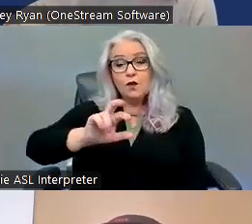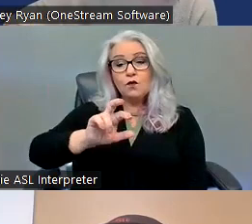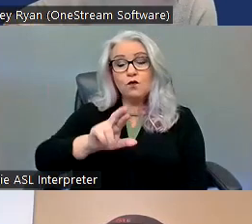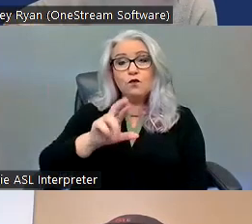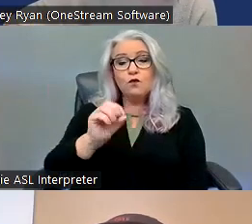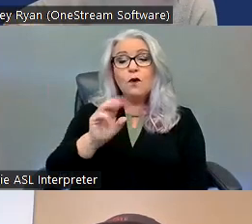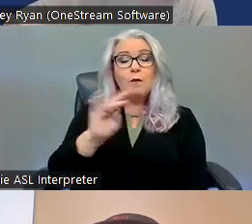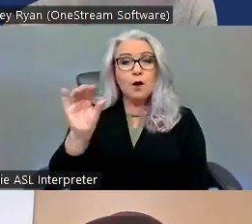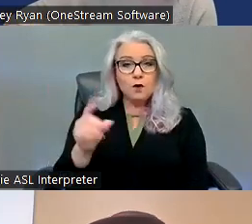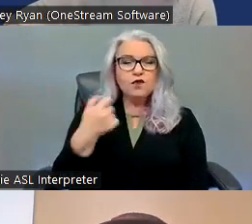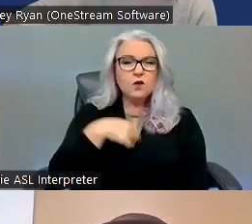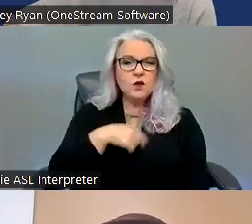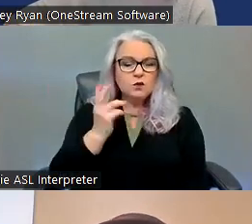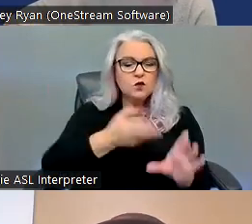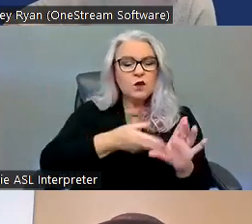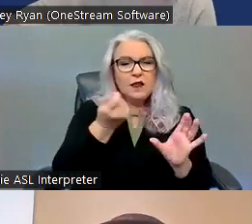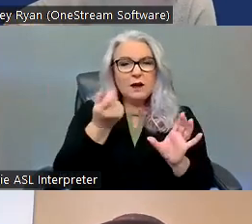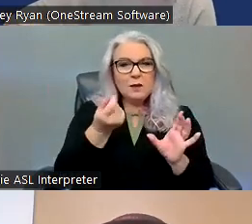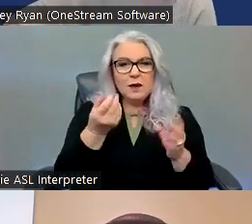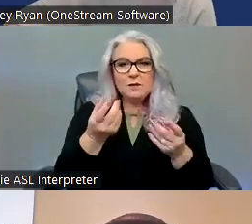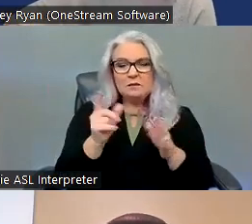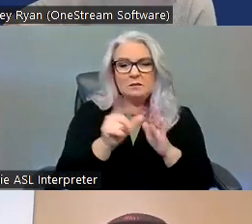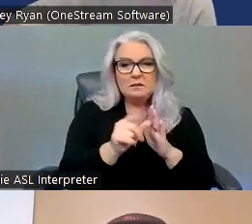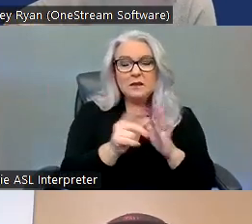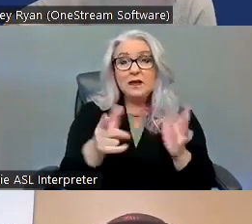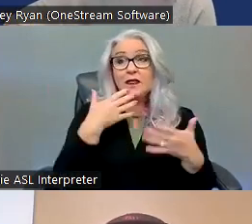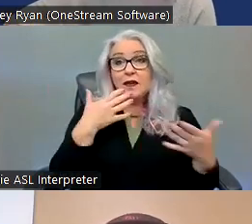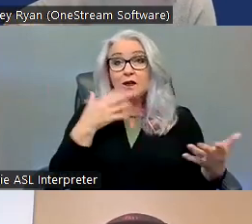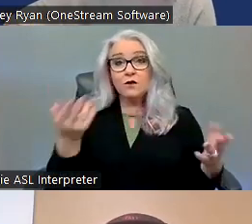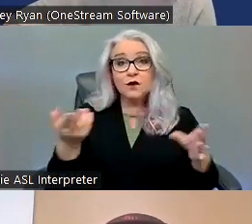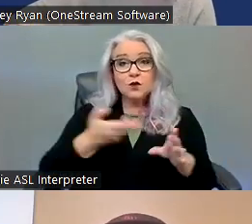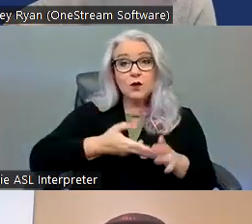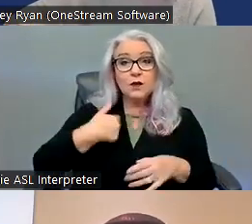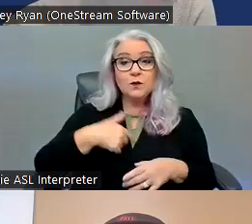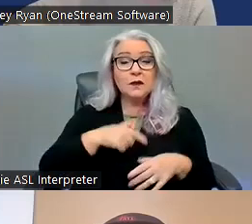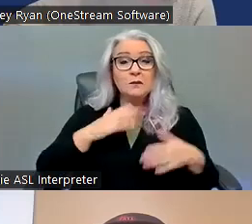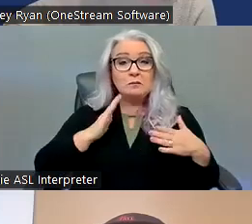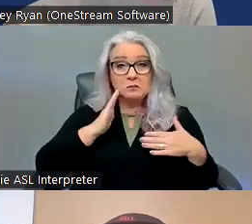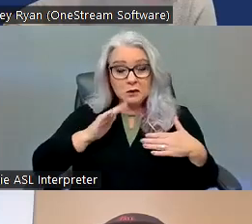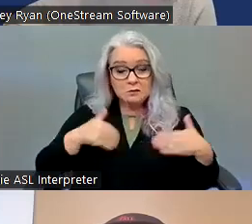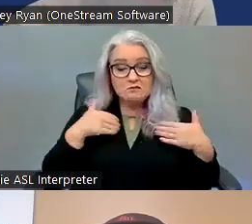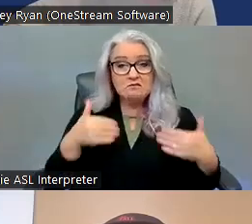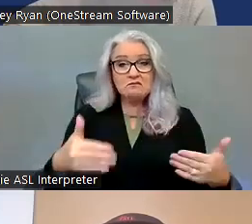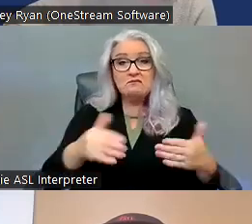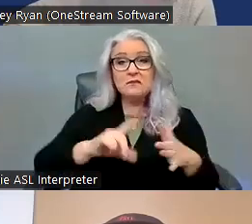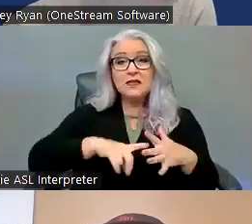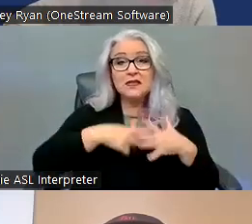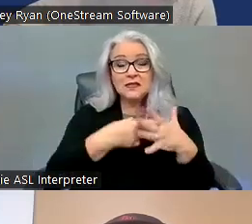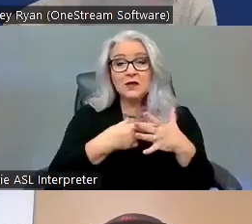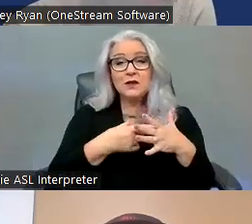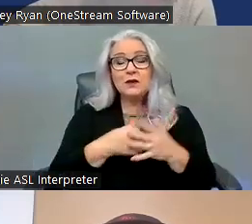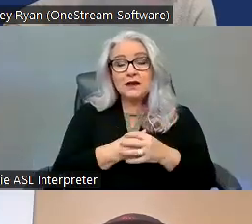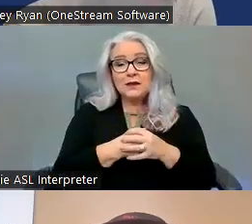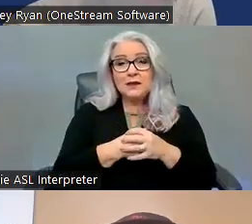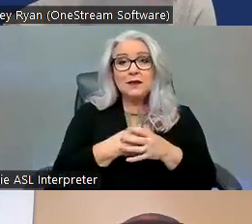in the morning. So thank you guys for joining us again. We will get into the actual session in a moment, so you guys can turn